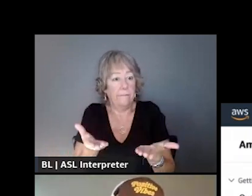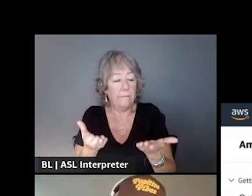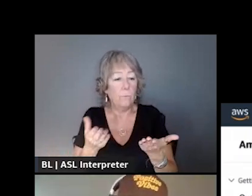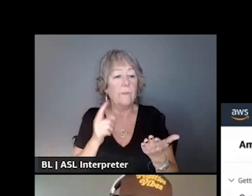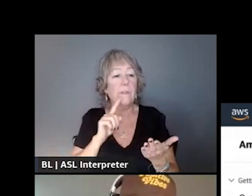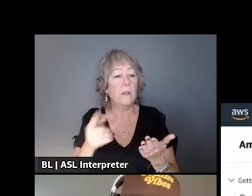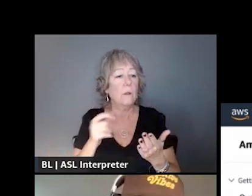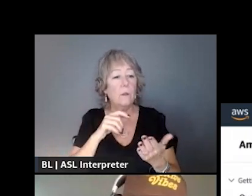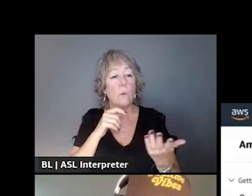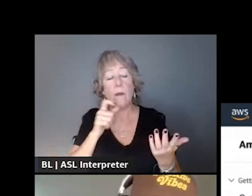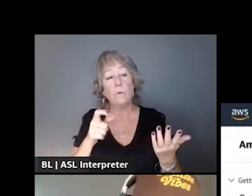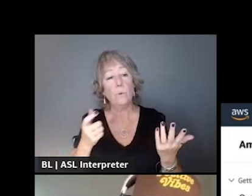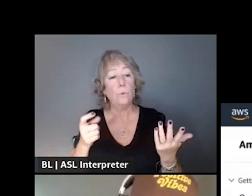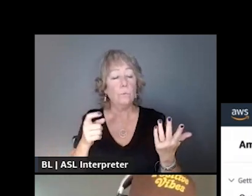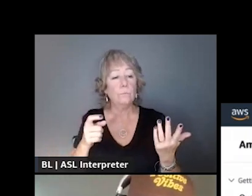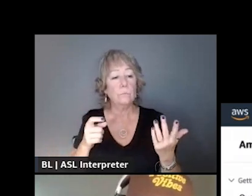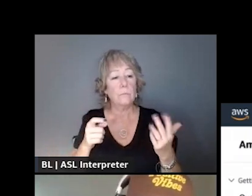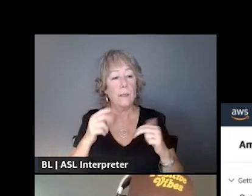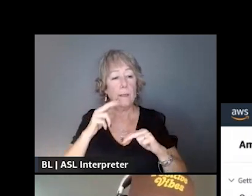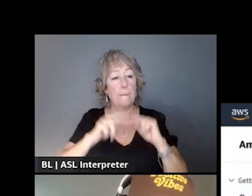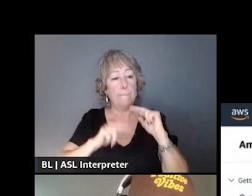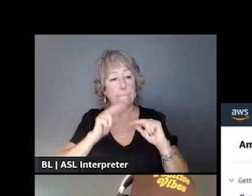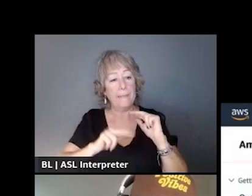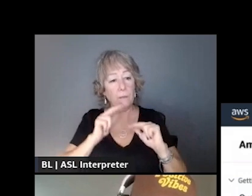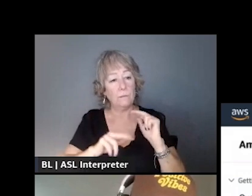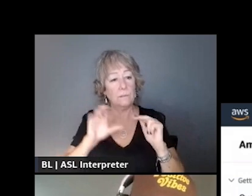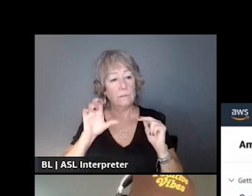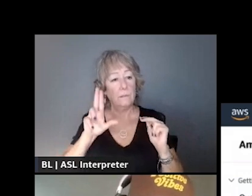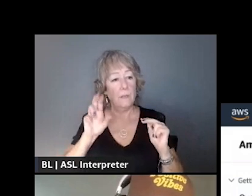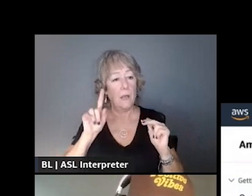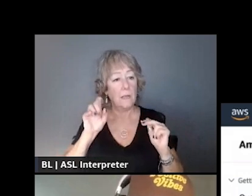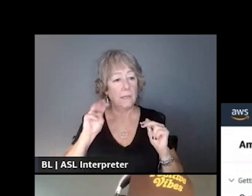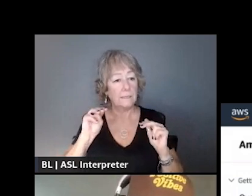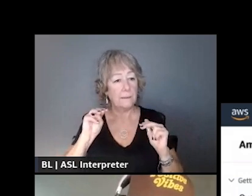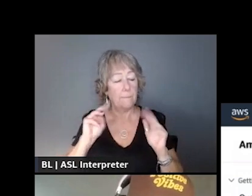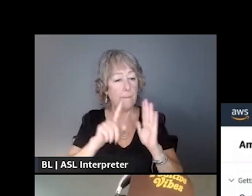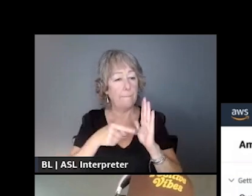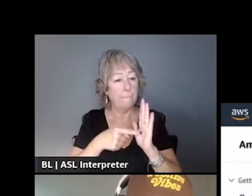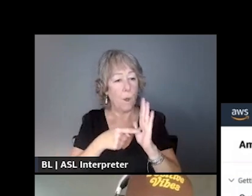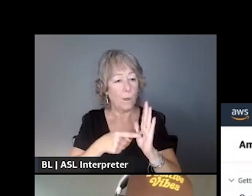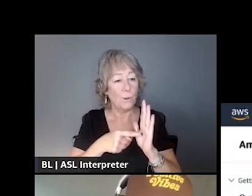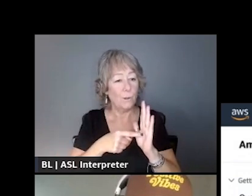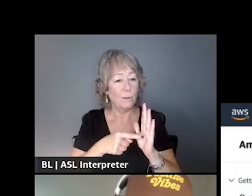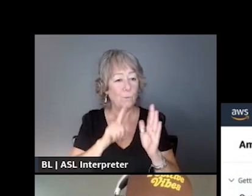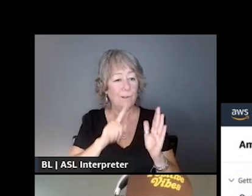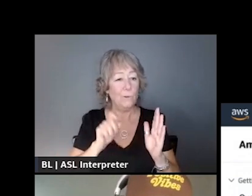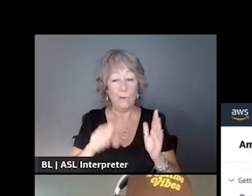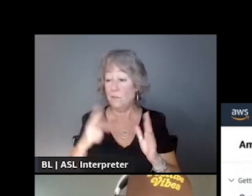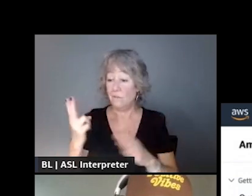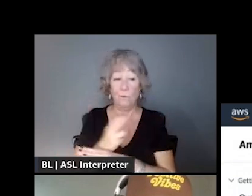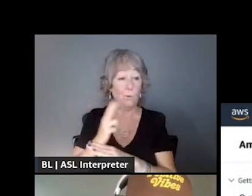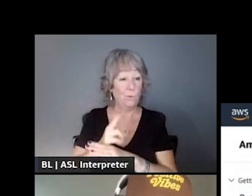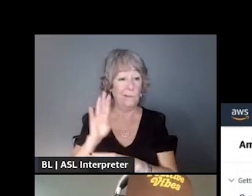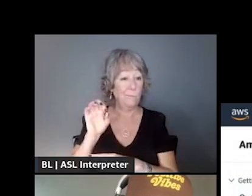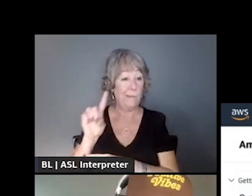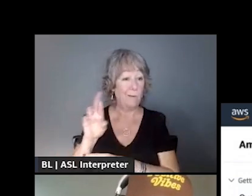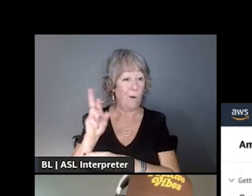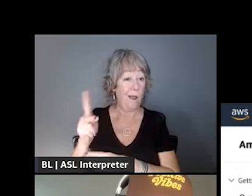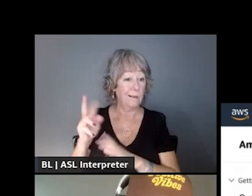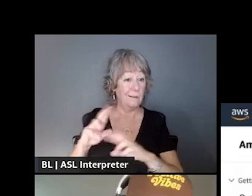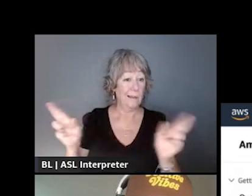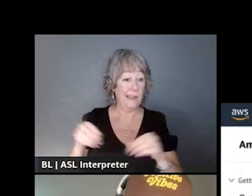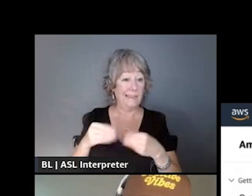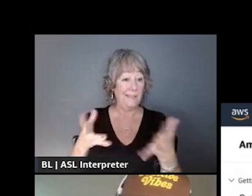have to build a custom model that has access to this data set or anything anywhere else. You can just use it in Bedrock and give it